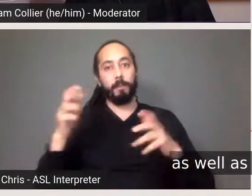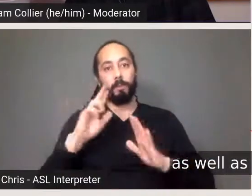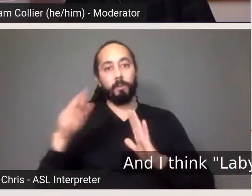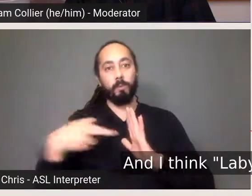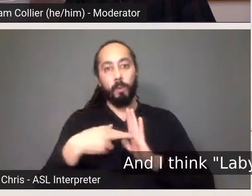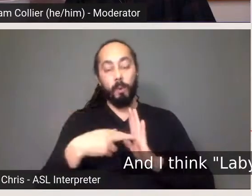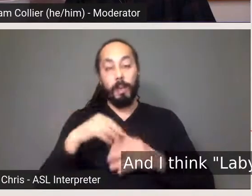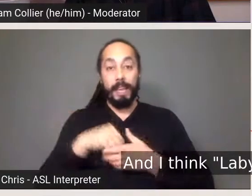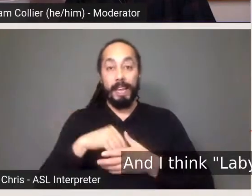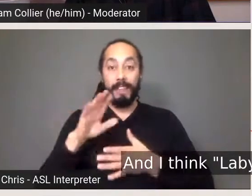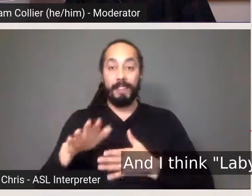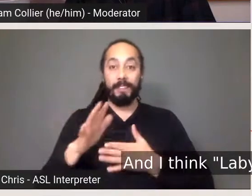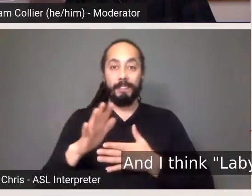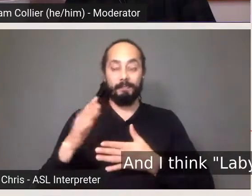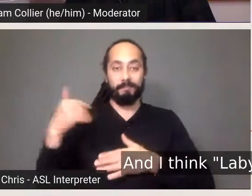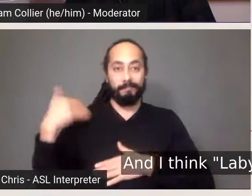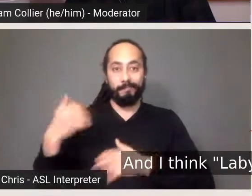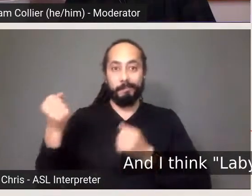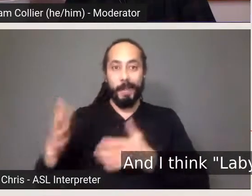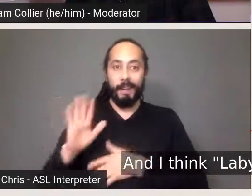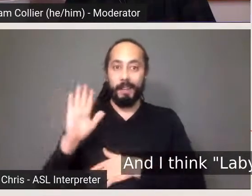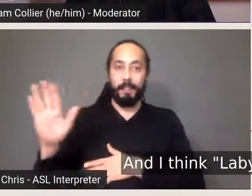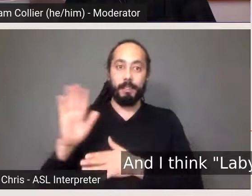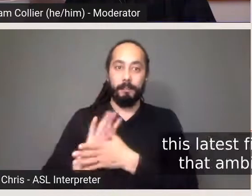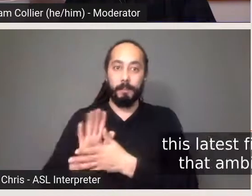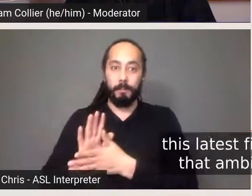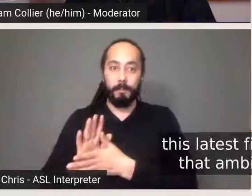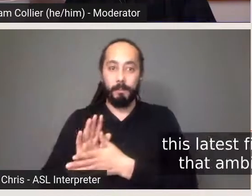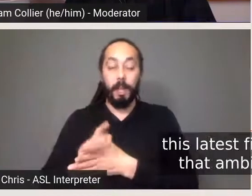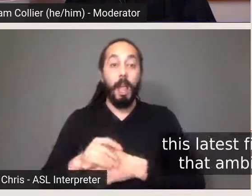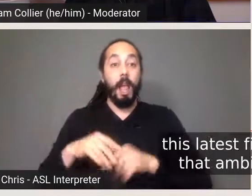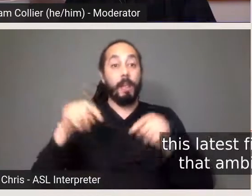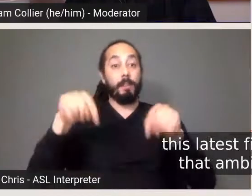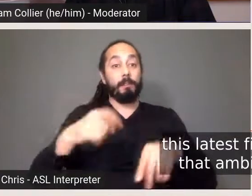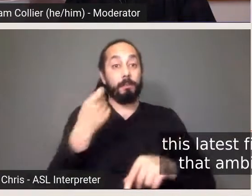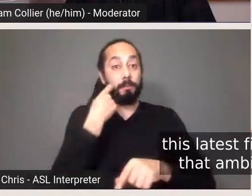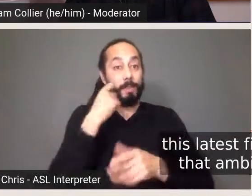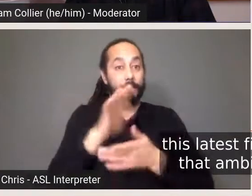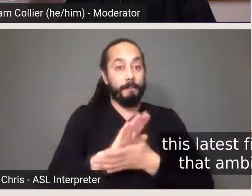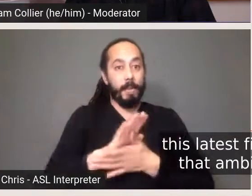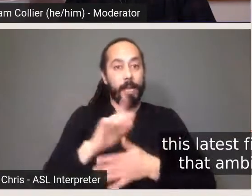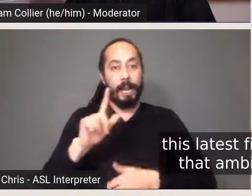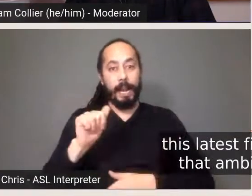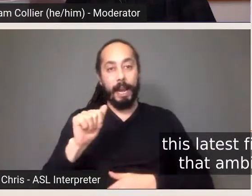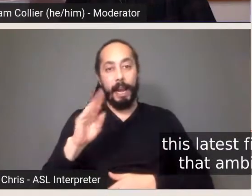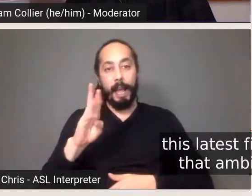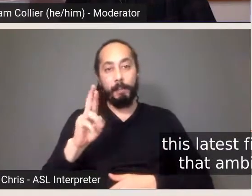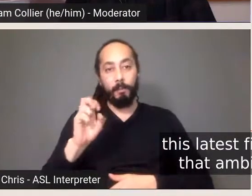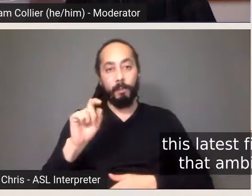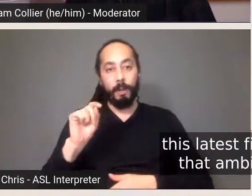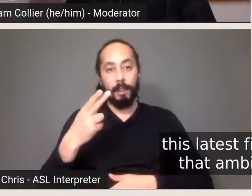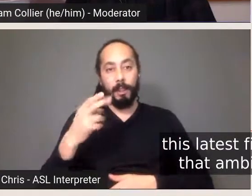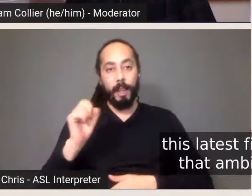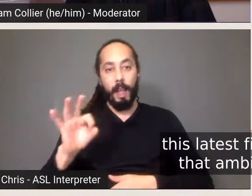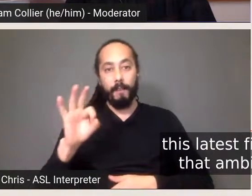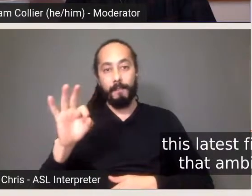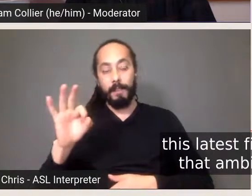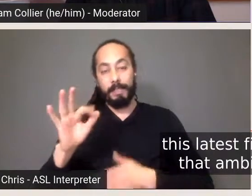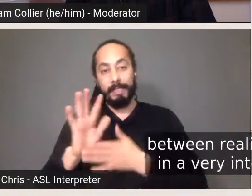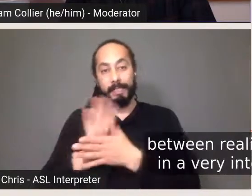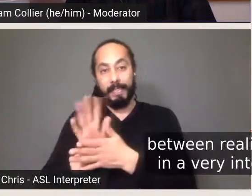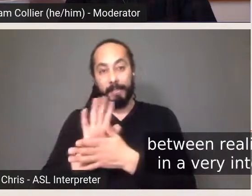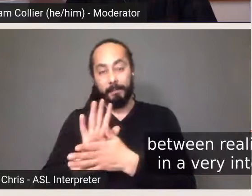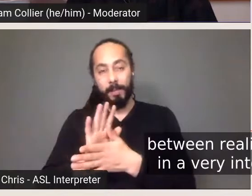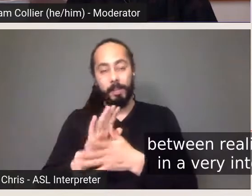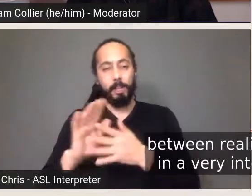his films. And I think Labyrinth of Cinema, this latest film, captures that ambiguous